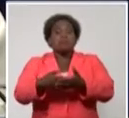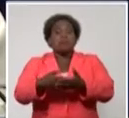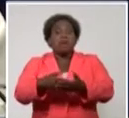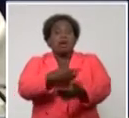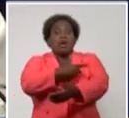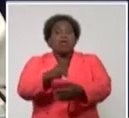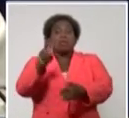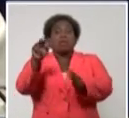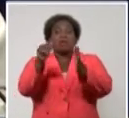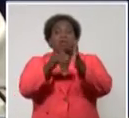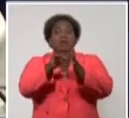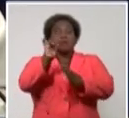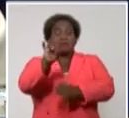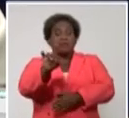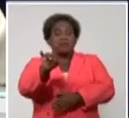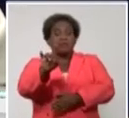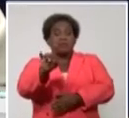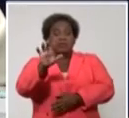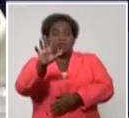2,959 samples.